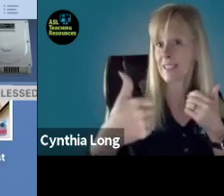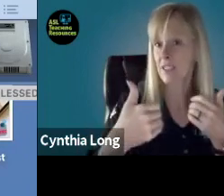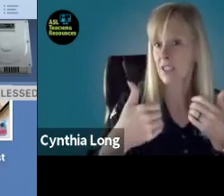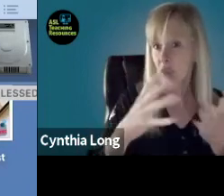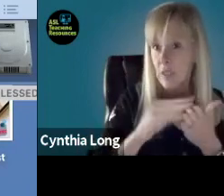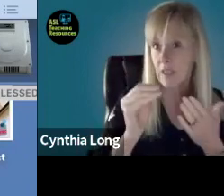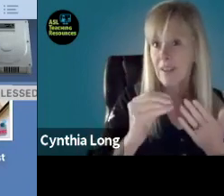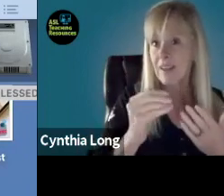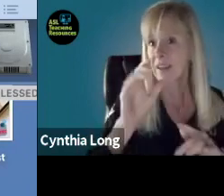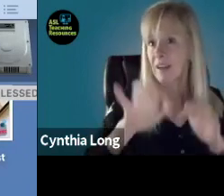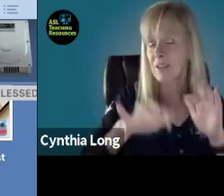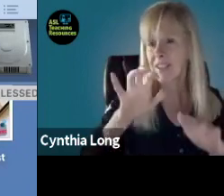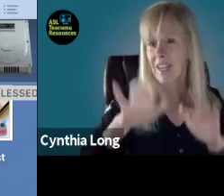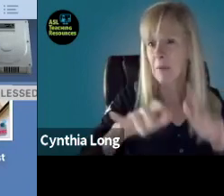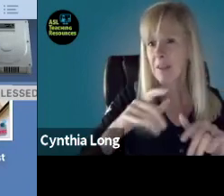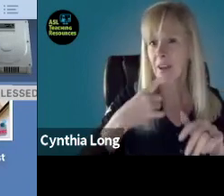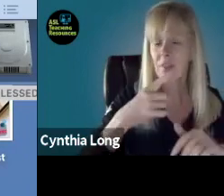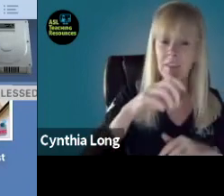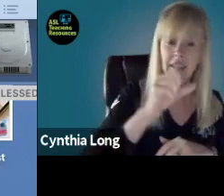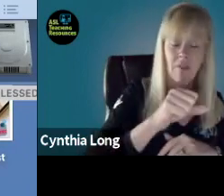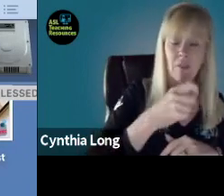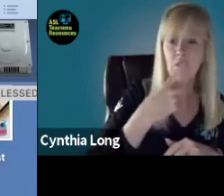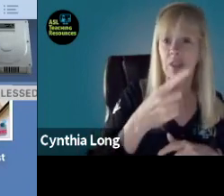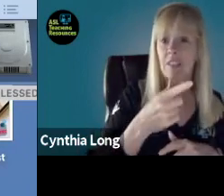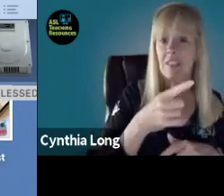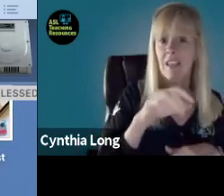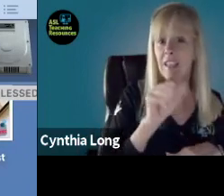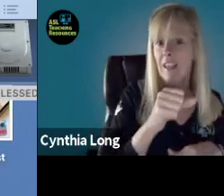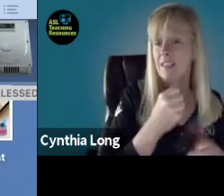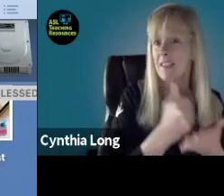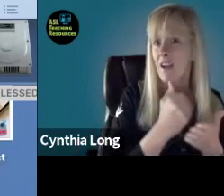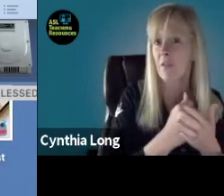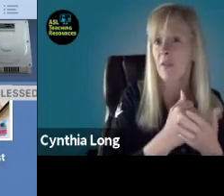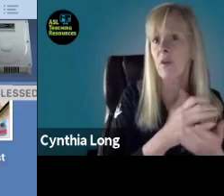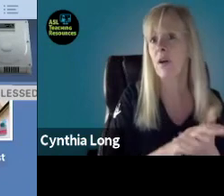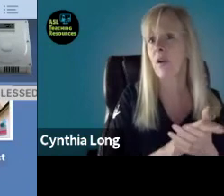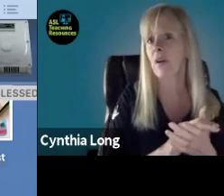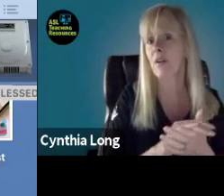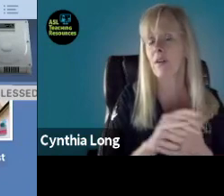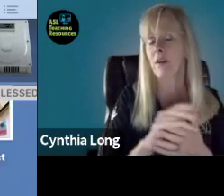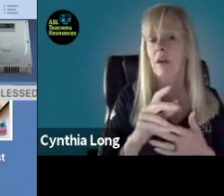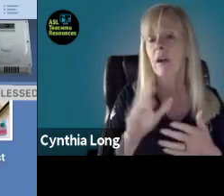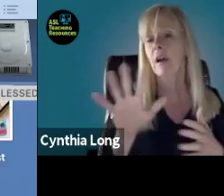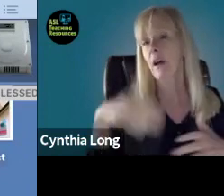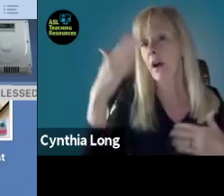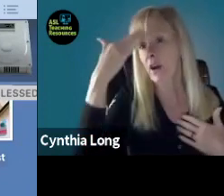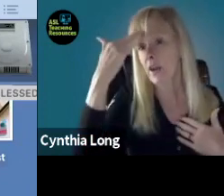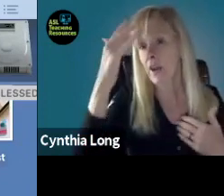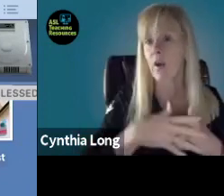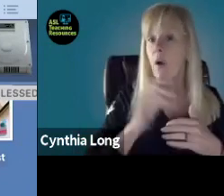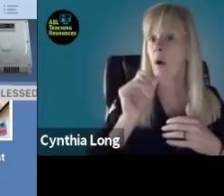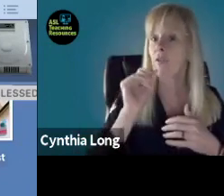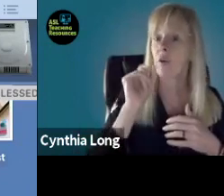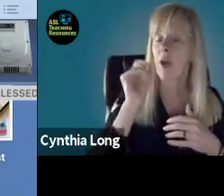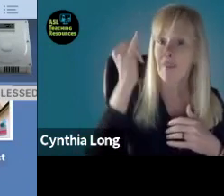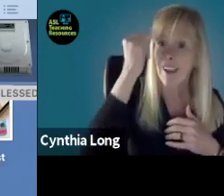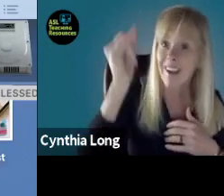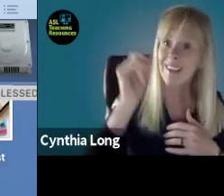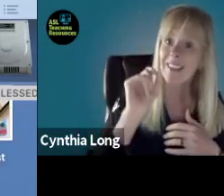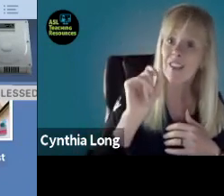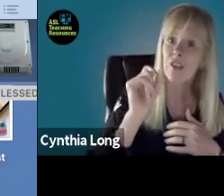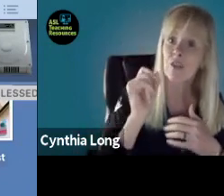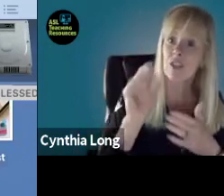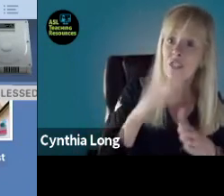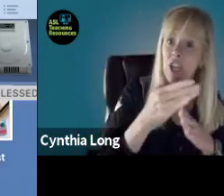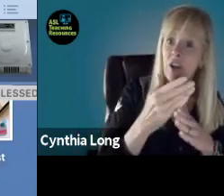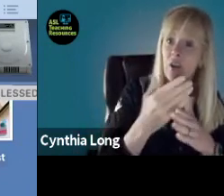online distance learning. Just type in there if it's helpful. You can just say, yes, it's helpful, or I already know, or if you have an